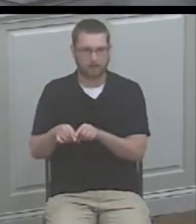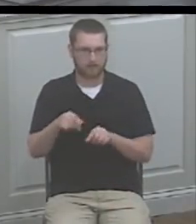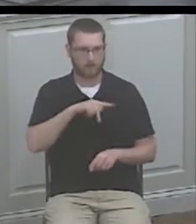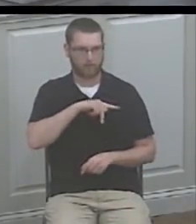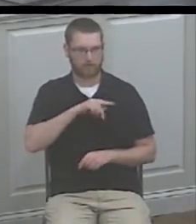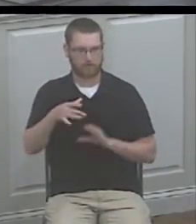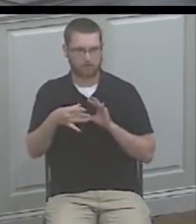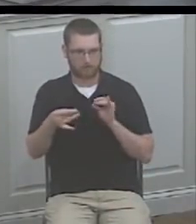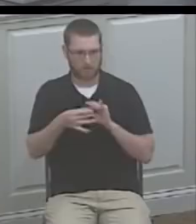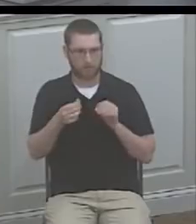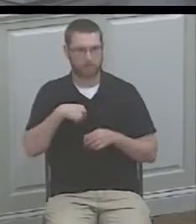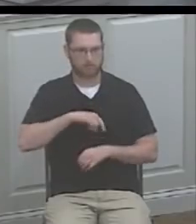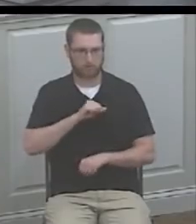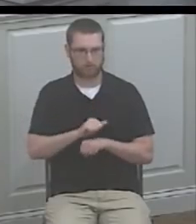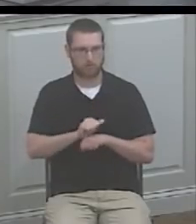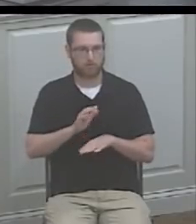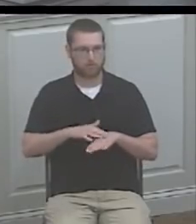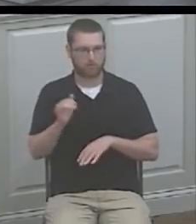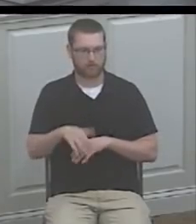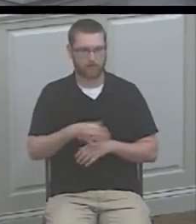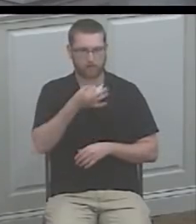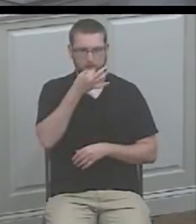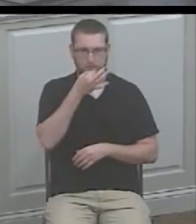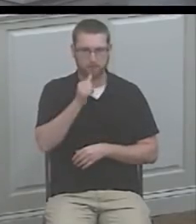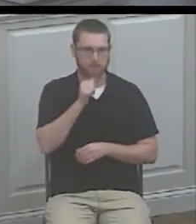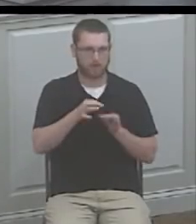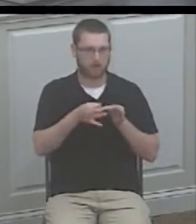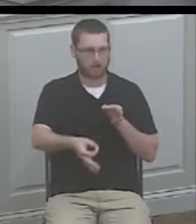time to work on it. We're doing it sooner rather than later.